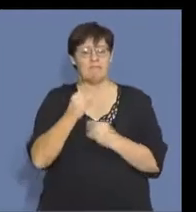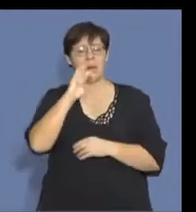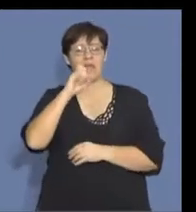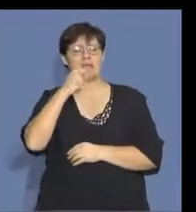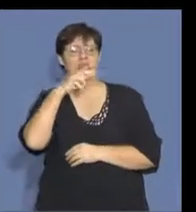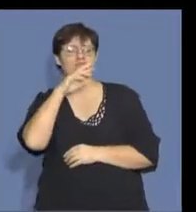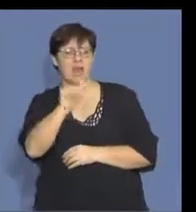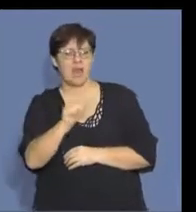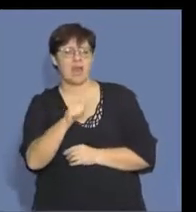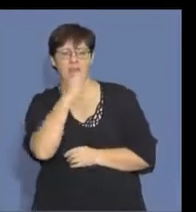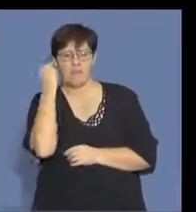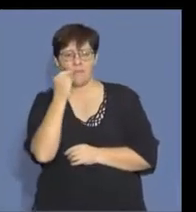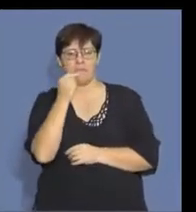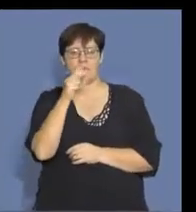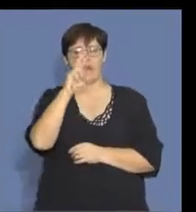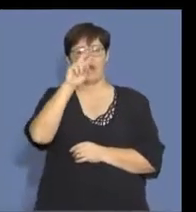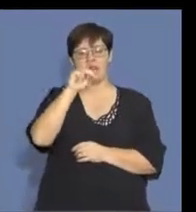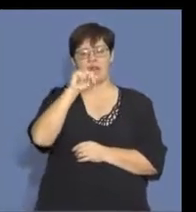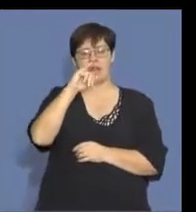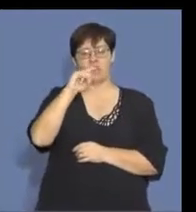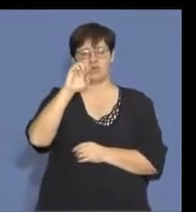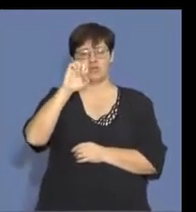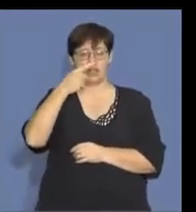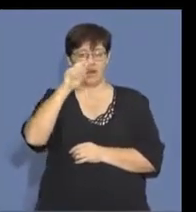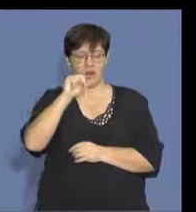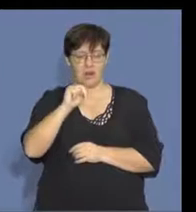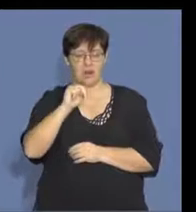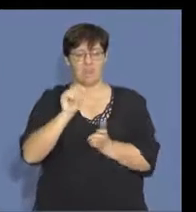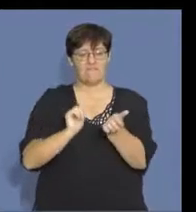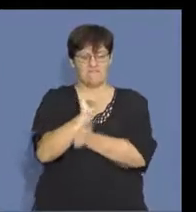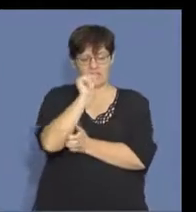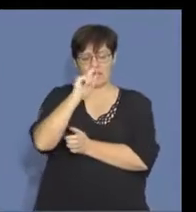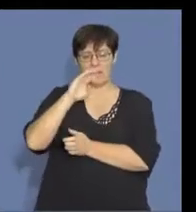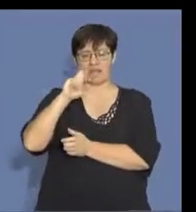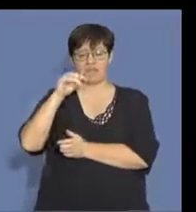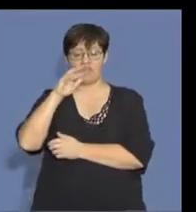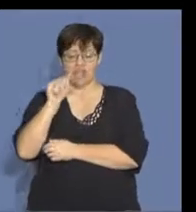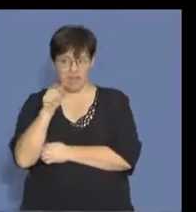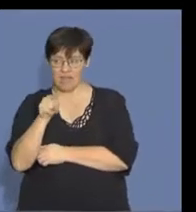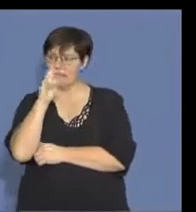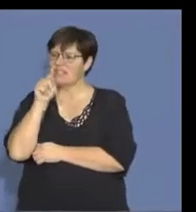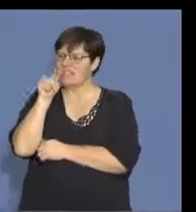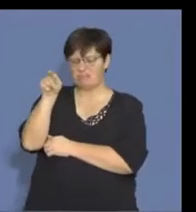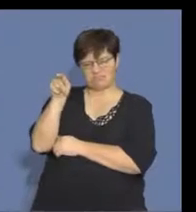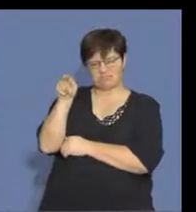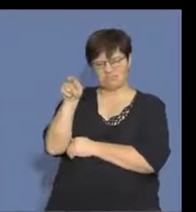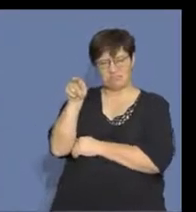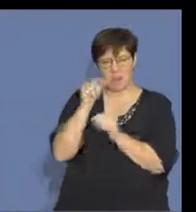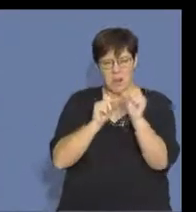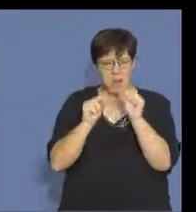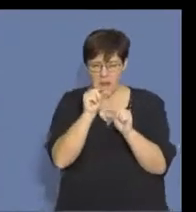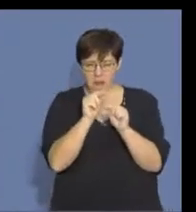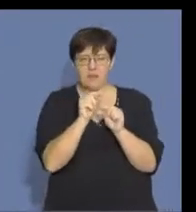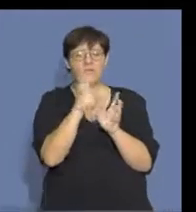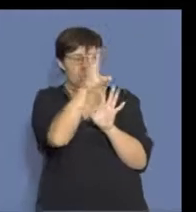called nitrogen fixing bacteria. And these bacteria, as you look at these images here, are able to take